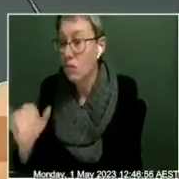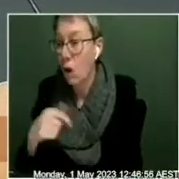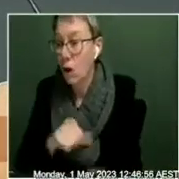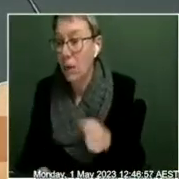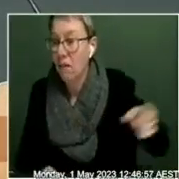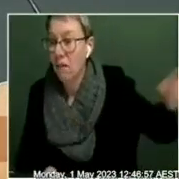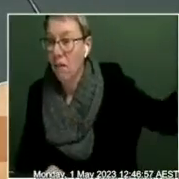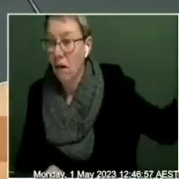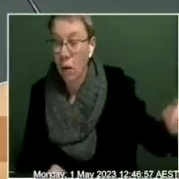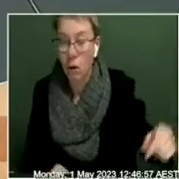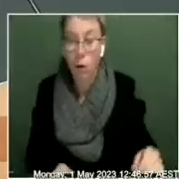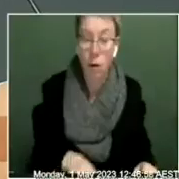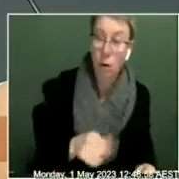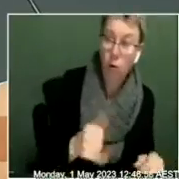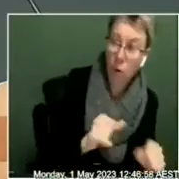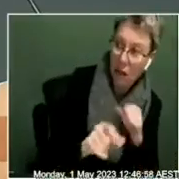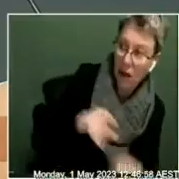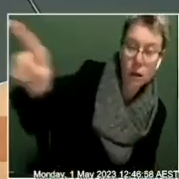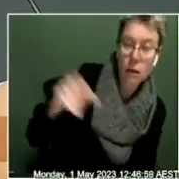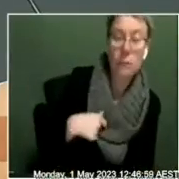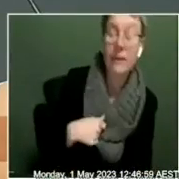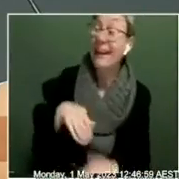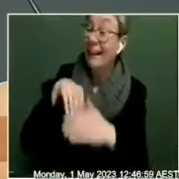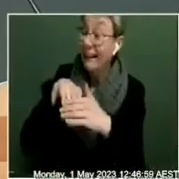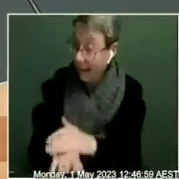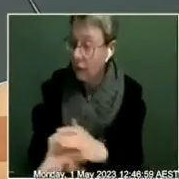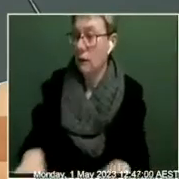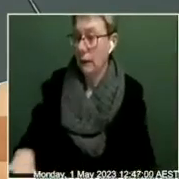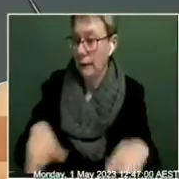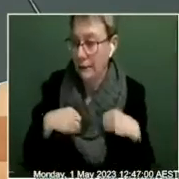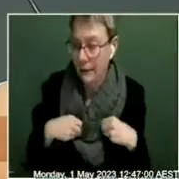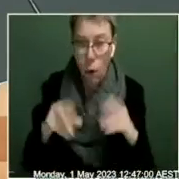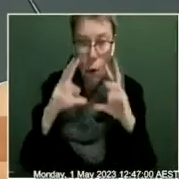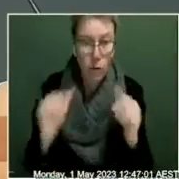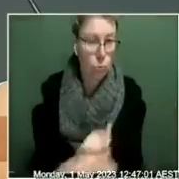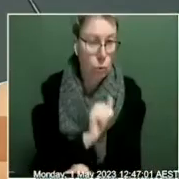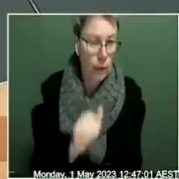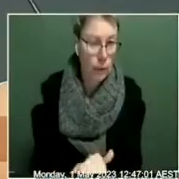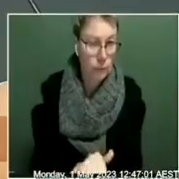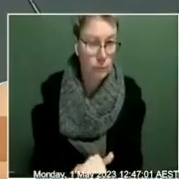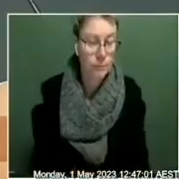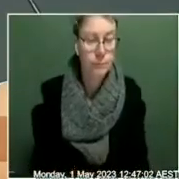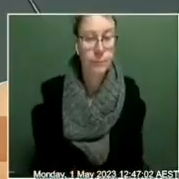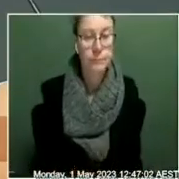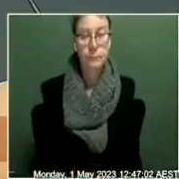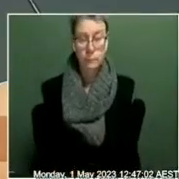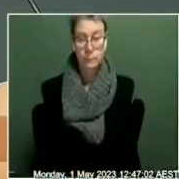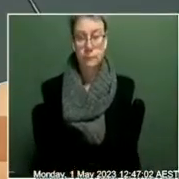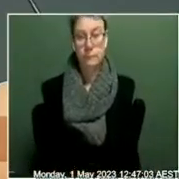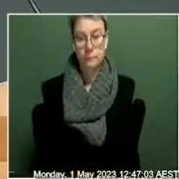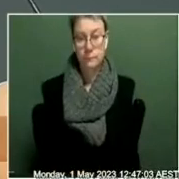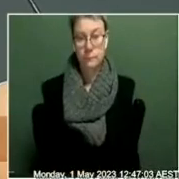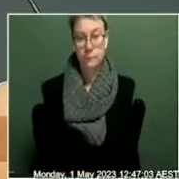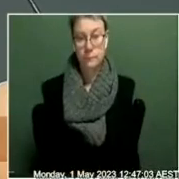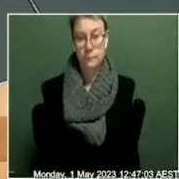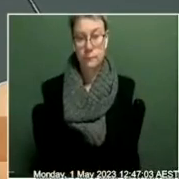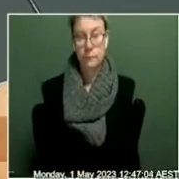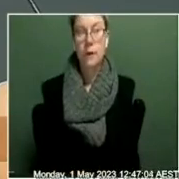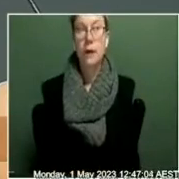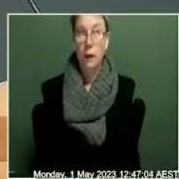not, a serious upscaling of cultural competence